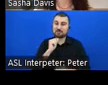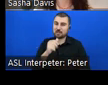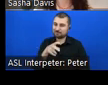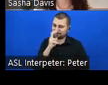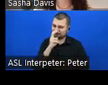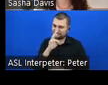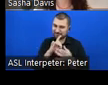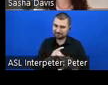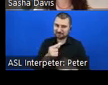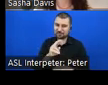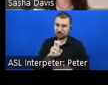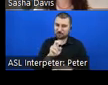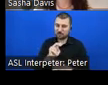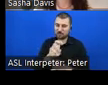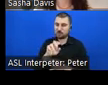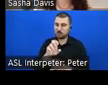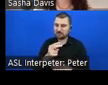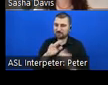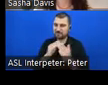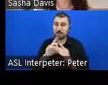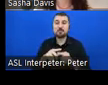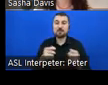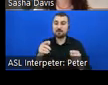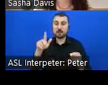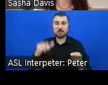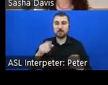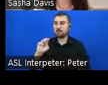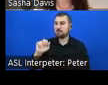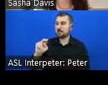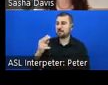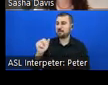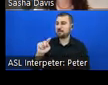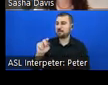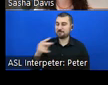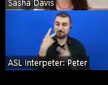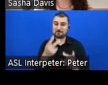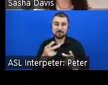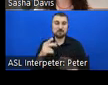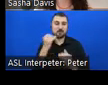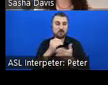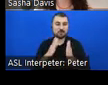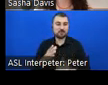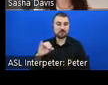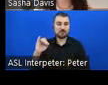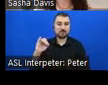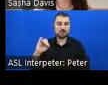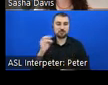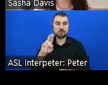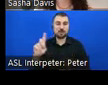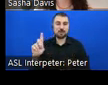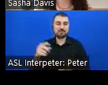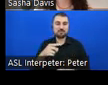of Greenwich Village, any trip to Lower Manhattan should include a visit to artist Donald Judd's Soho home and